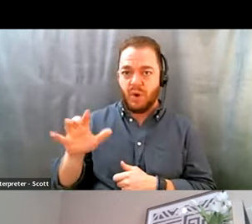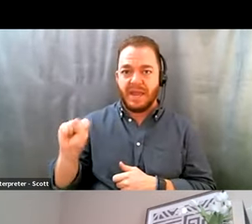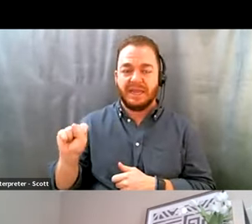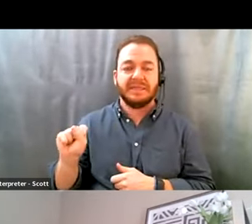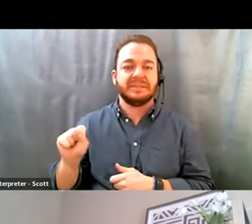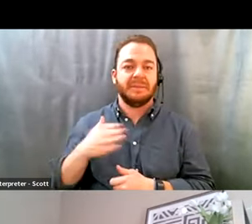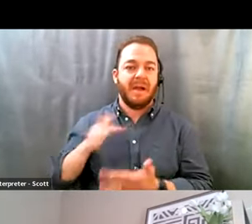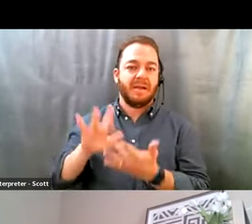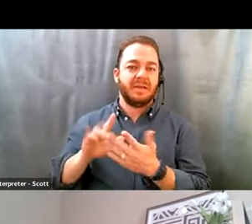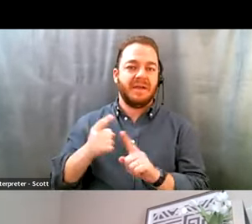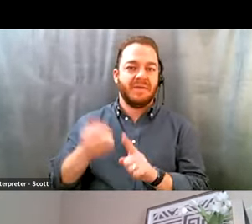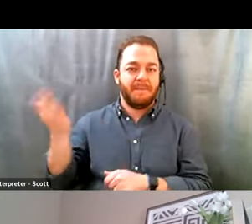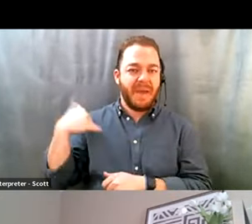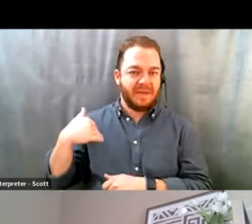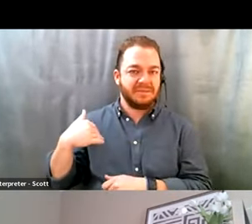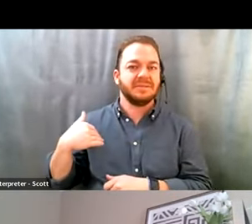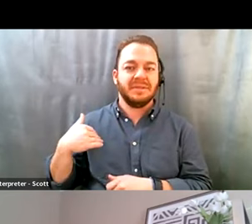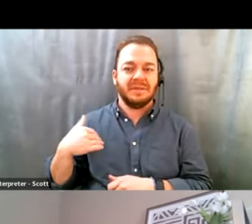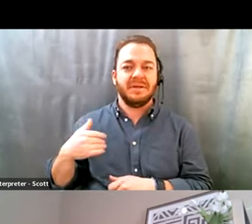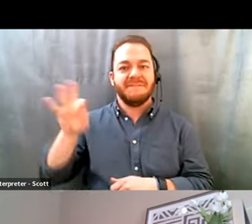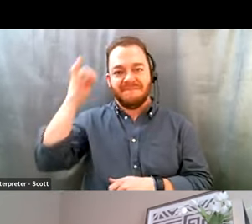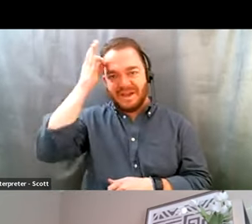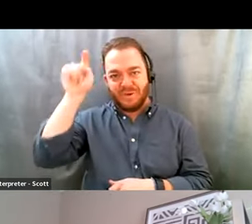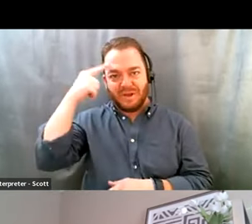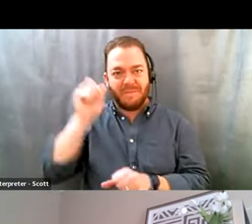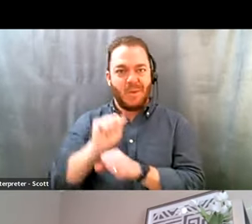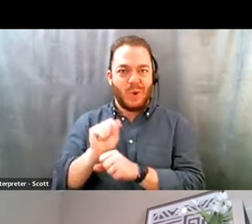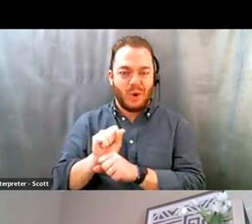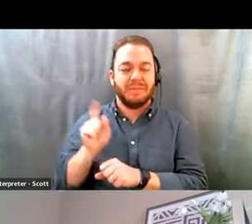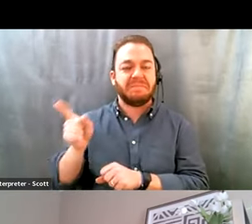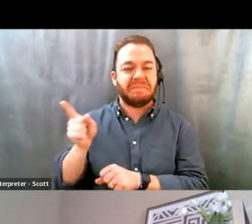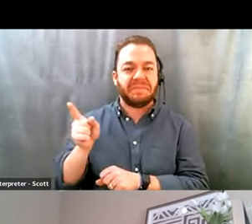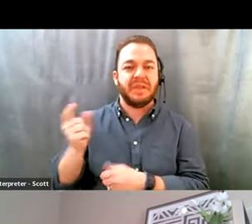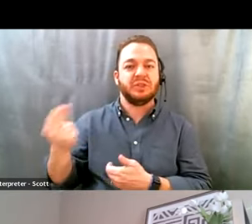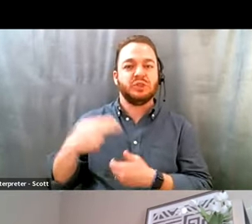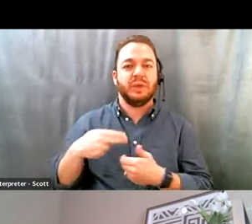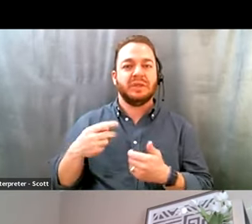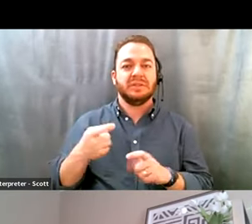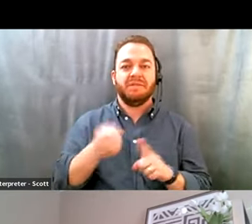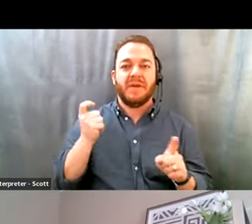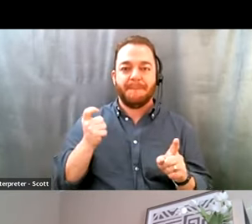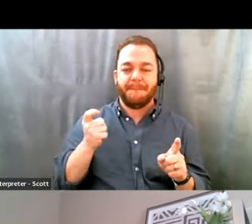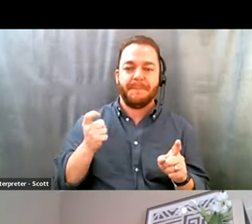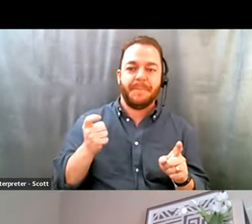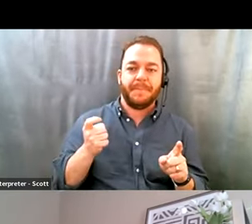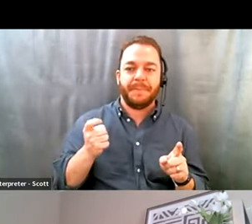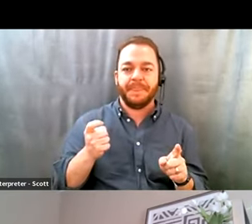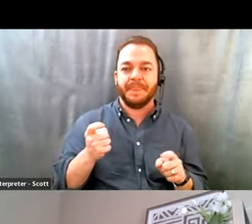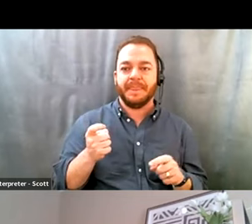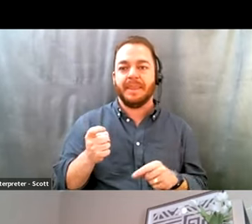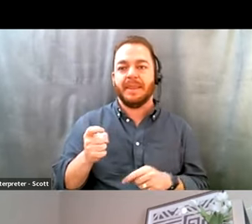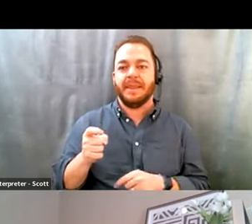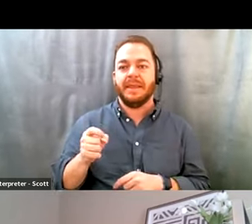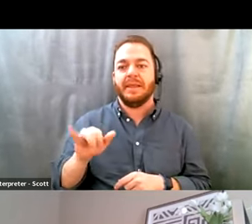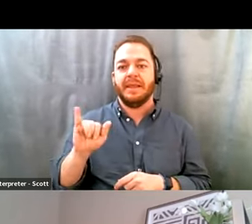contact of mine from my former life in federal government. But John joins us from Mir Ventures, and